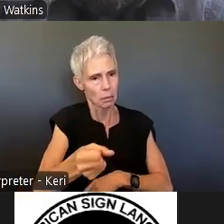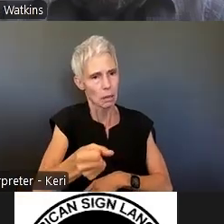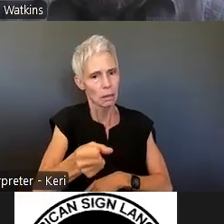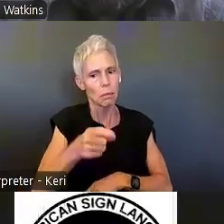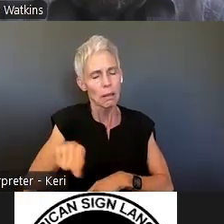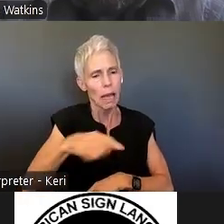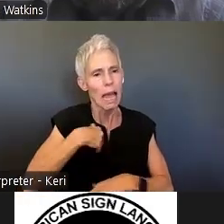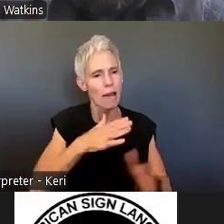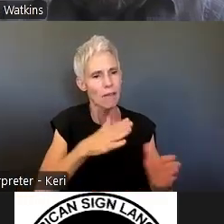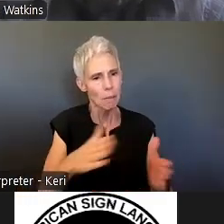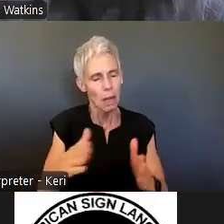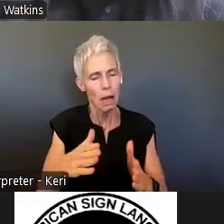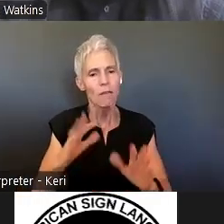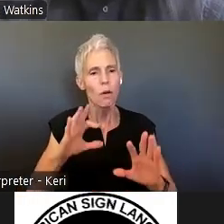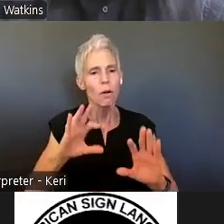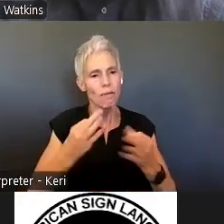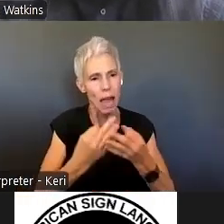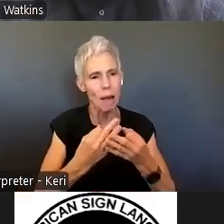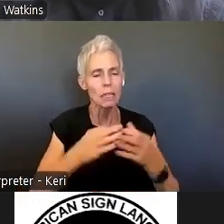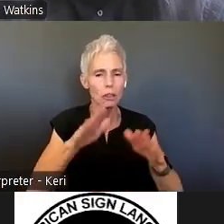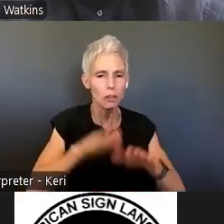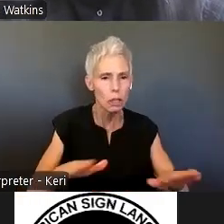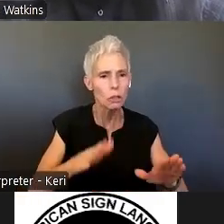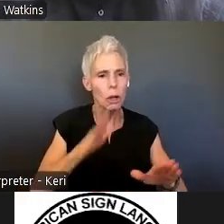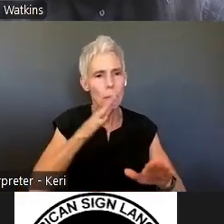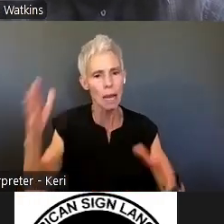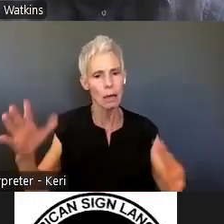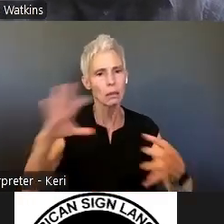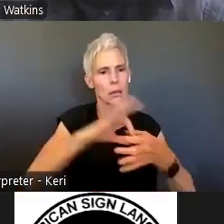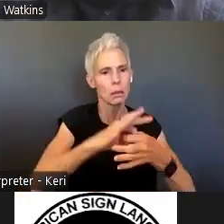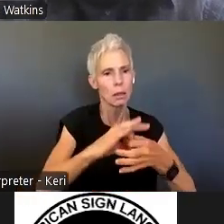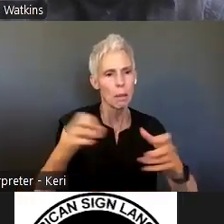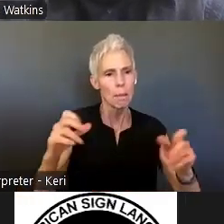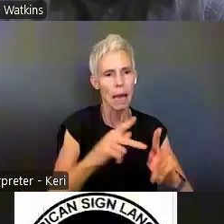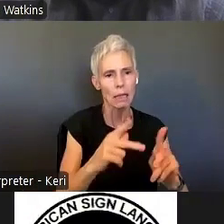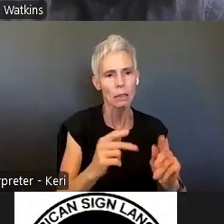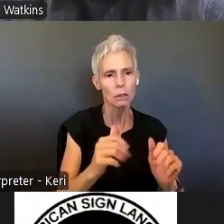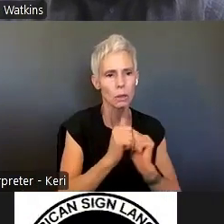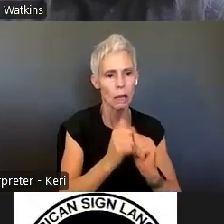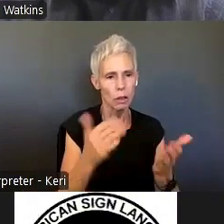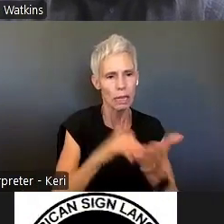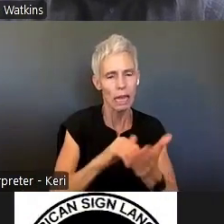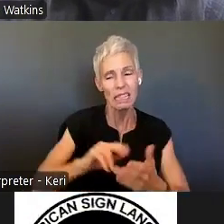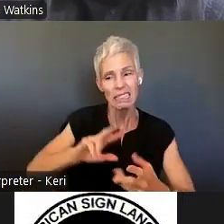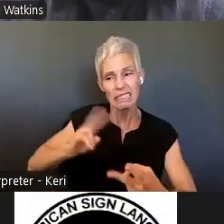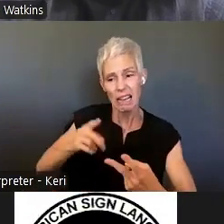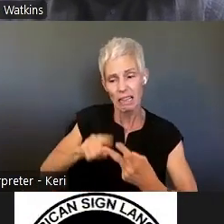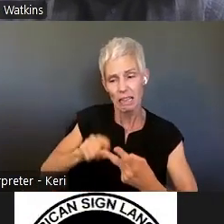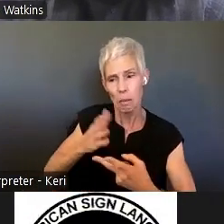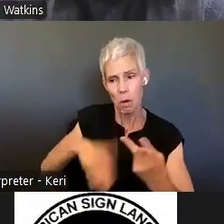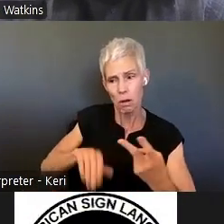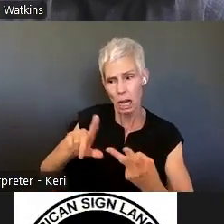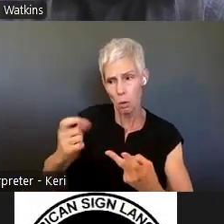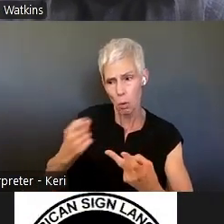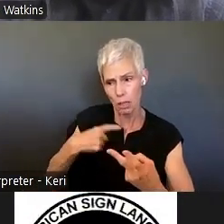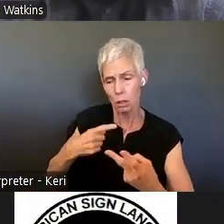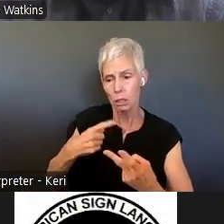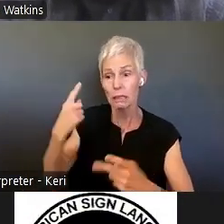to reunite? The second part of that question is the key. If somebody applied and